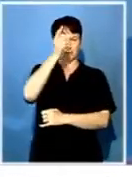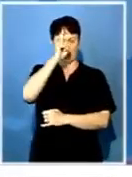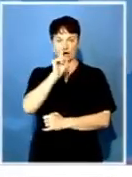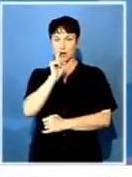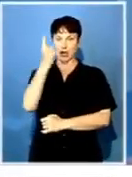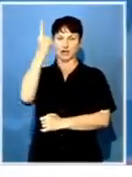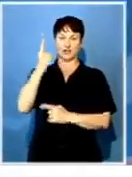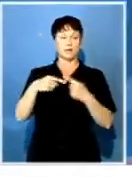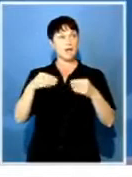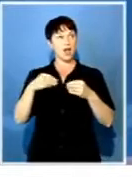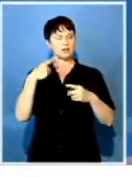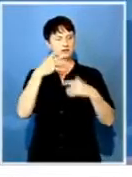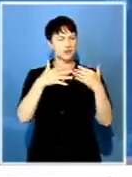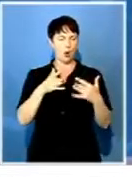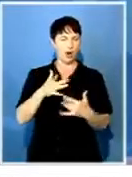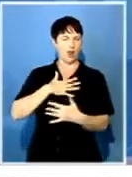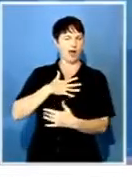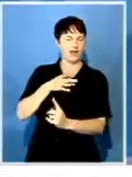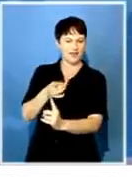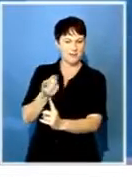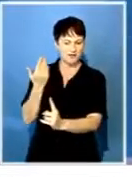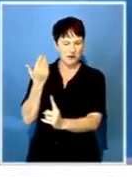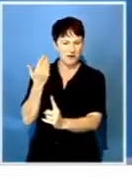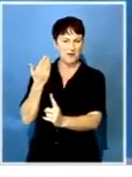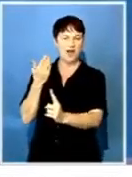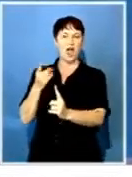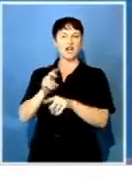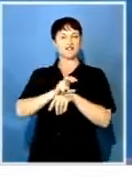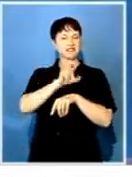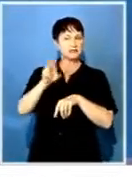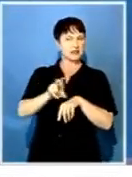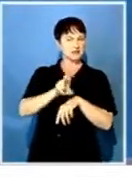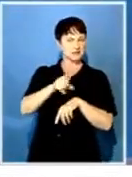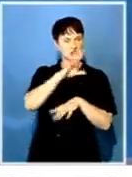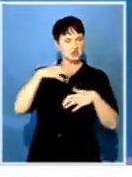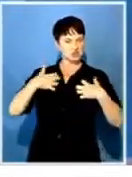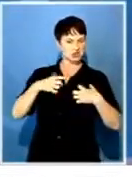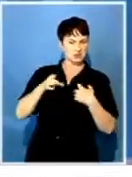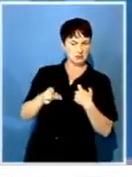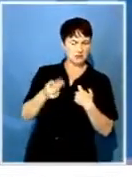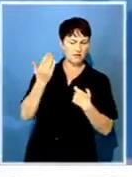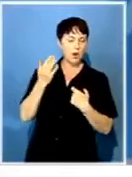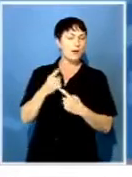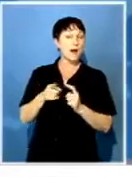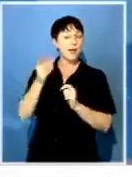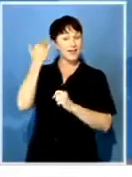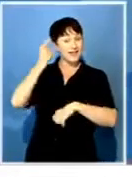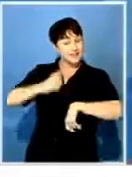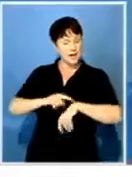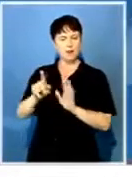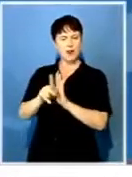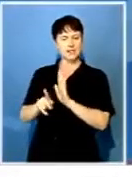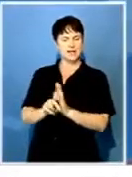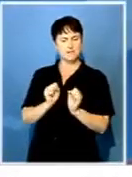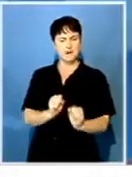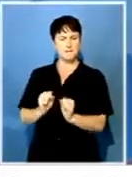and the markets eventually warmed to him, and so did the investor community. But there was policy certainty at that time, as